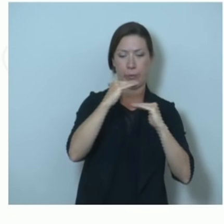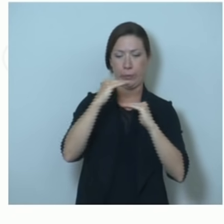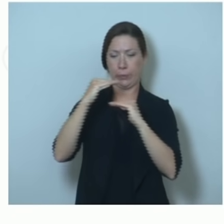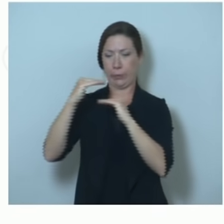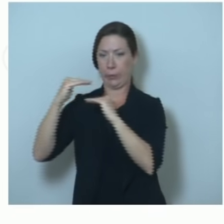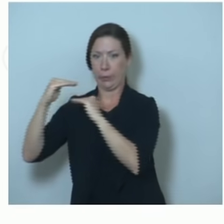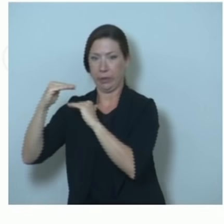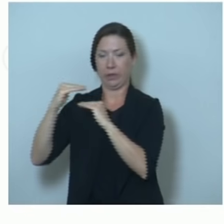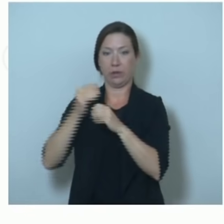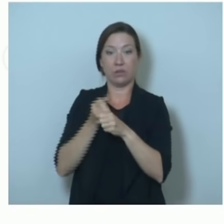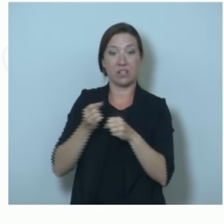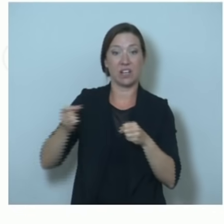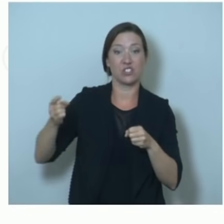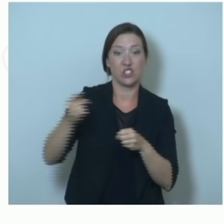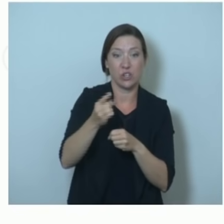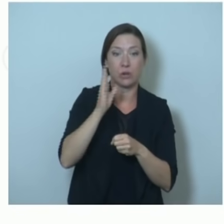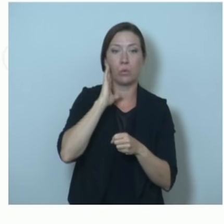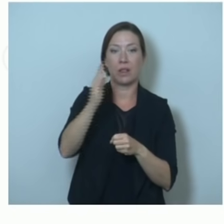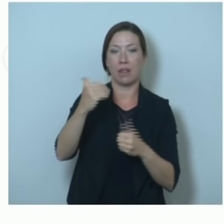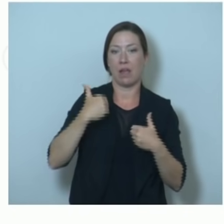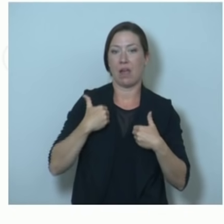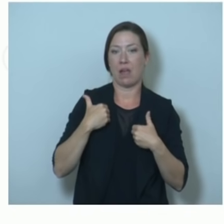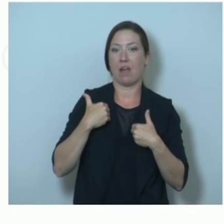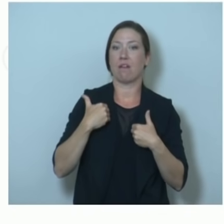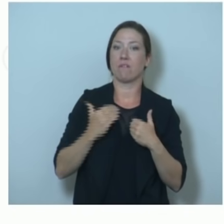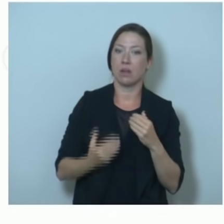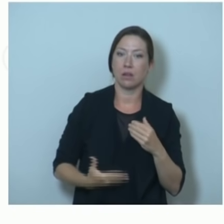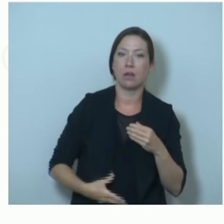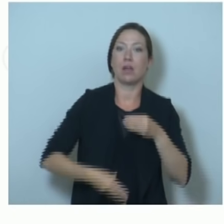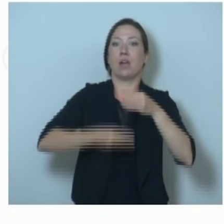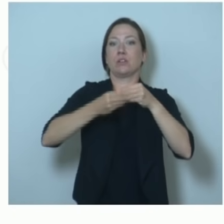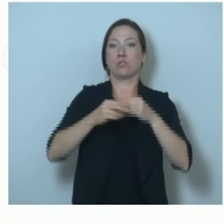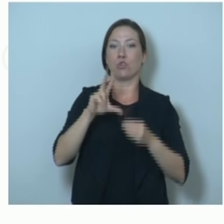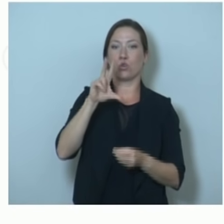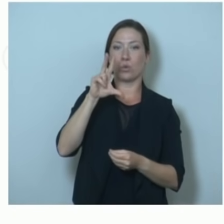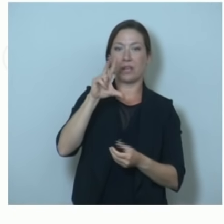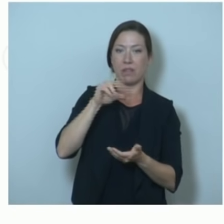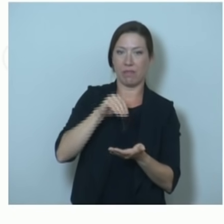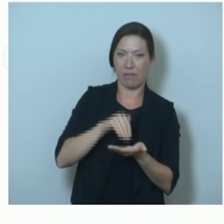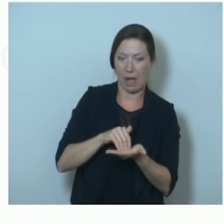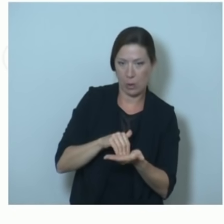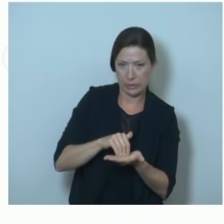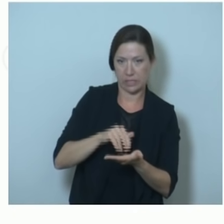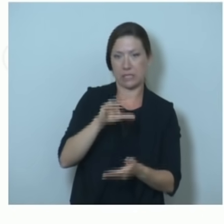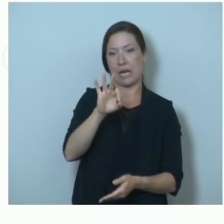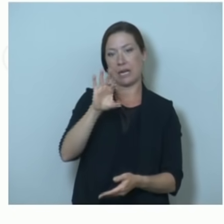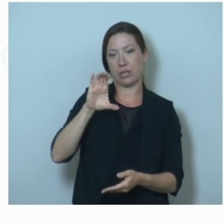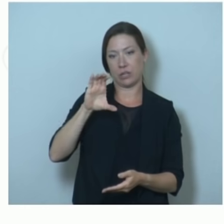3,976 additional fatalities are projected to occur.